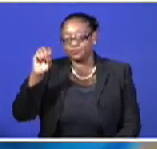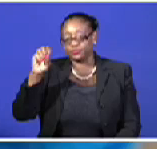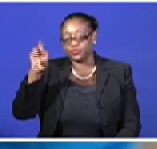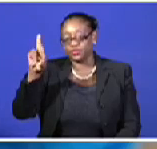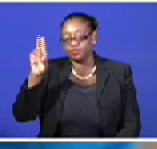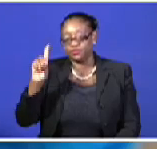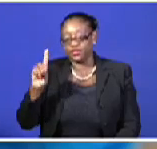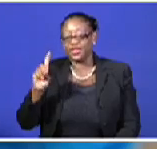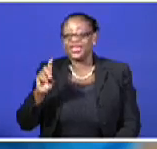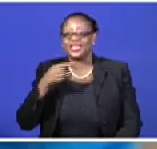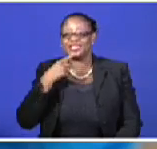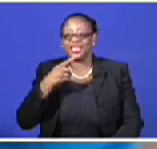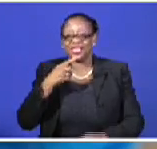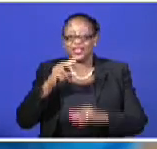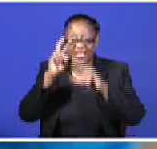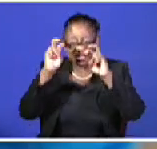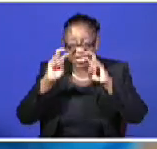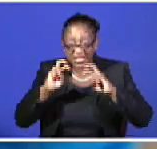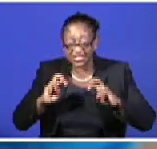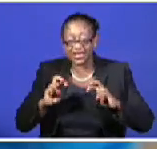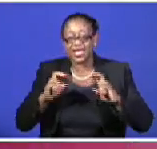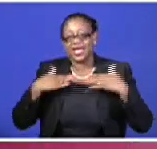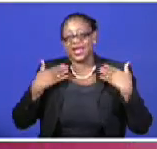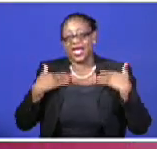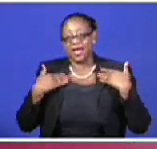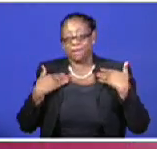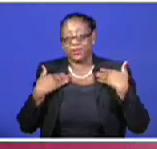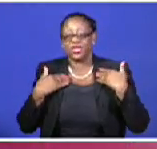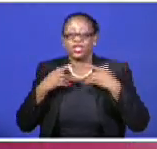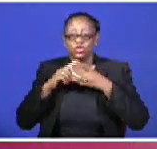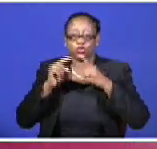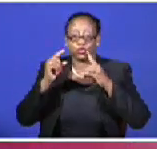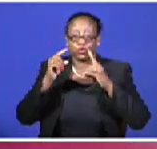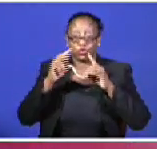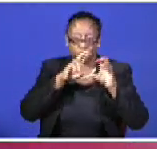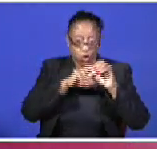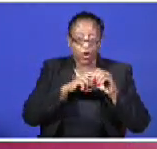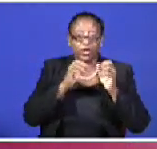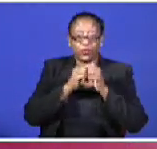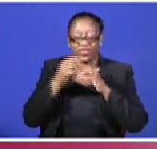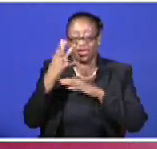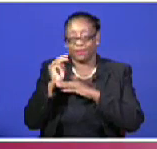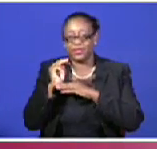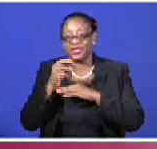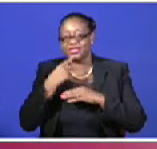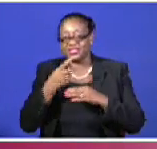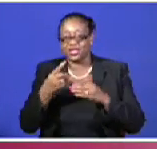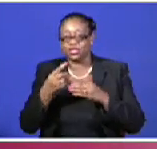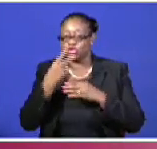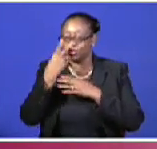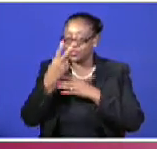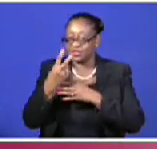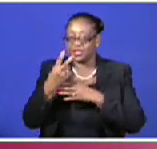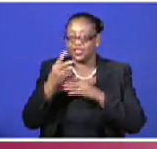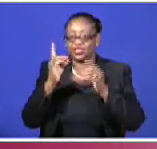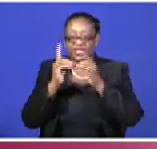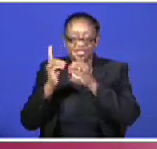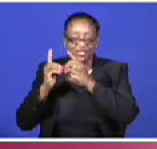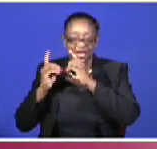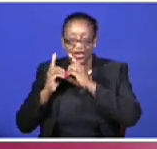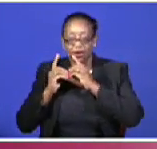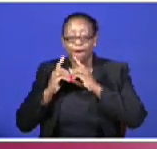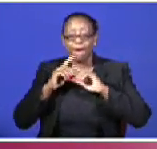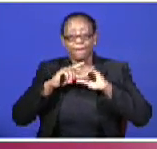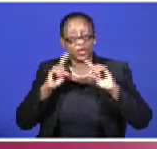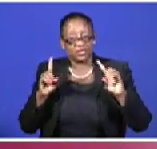undergoing trials, and she is happy to be a part of that historic project. And we haven't seen the data from those trials